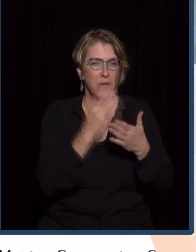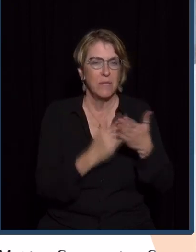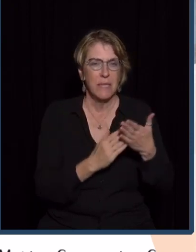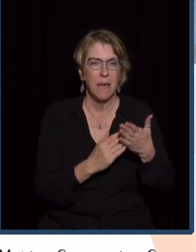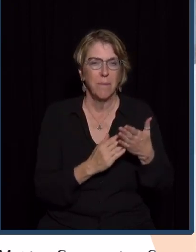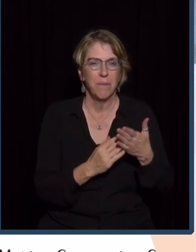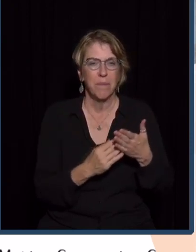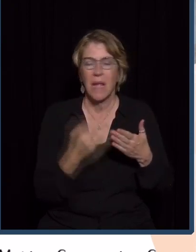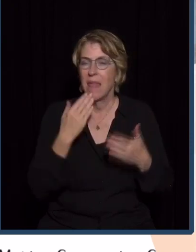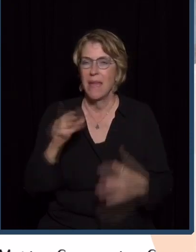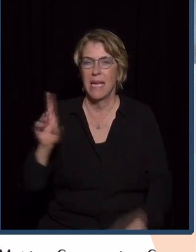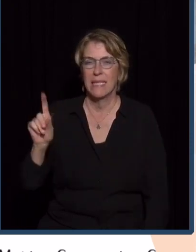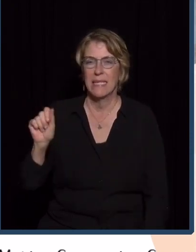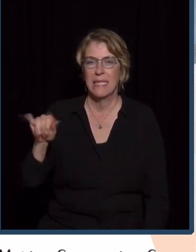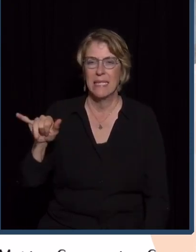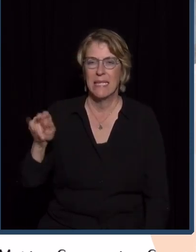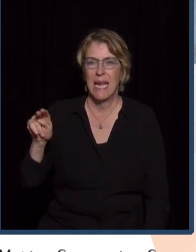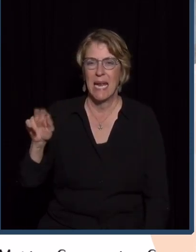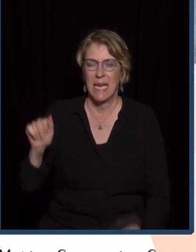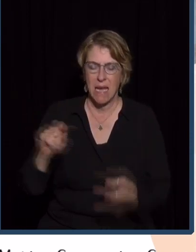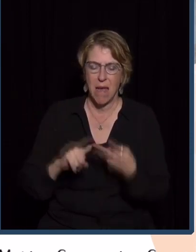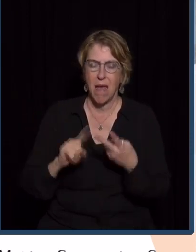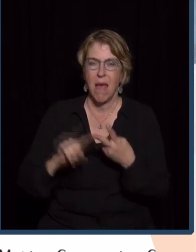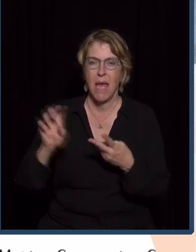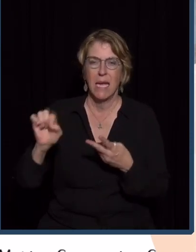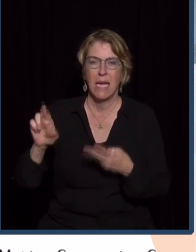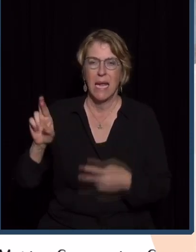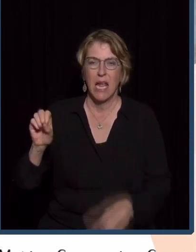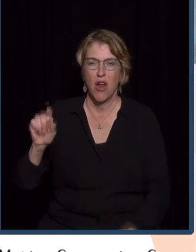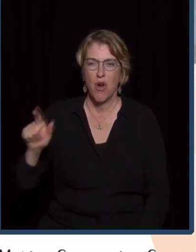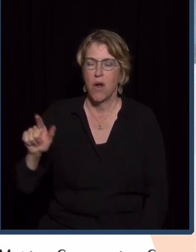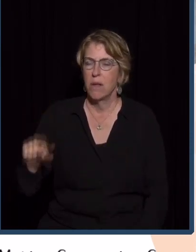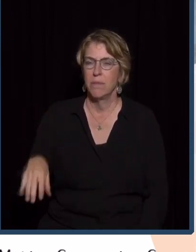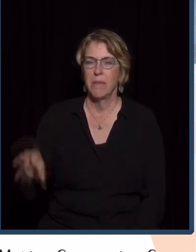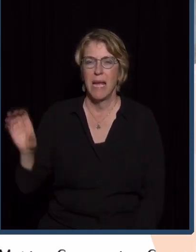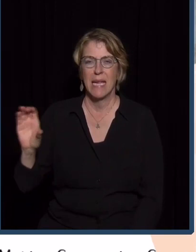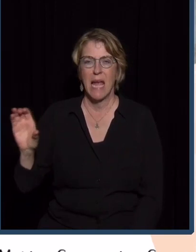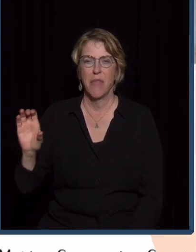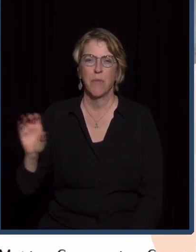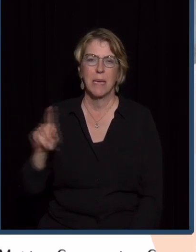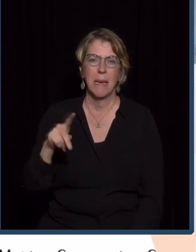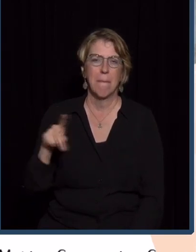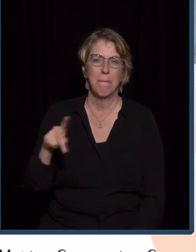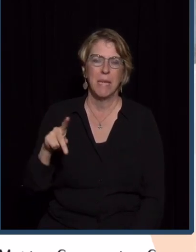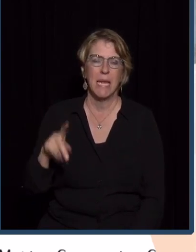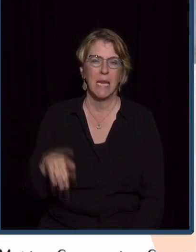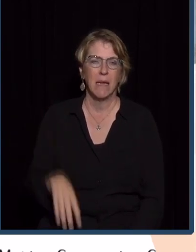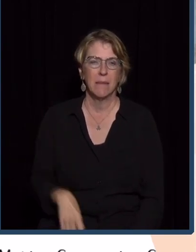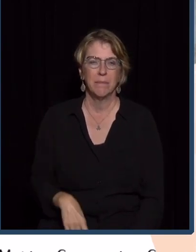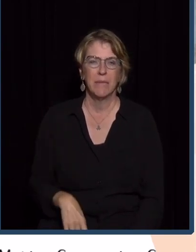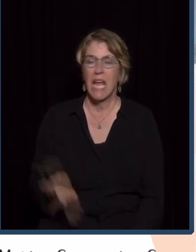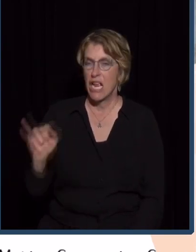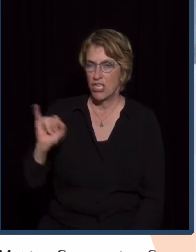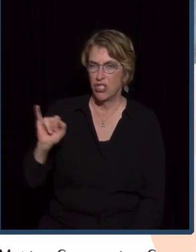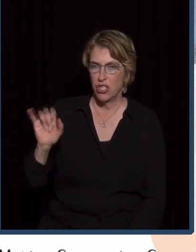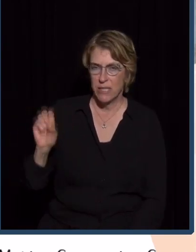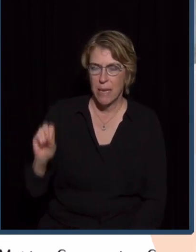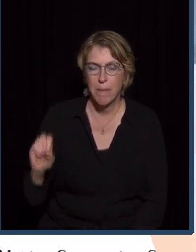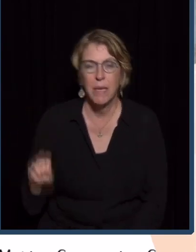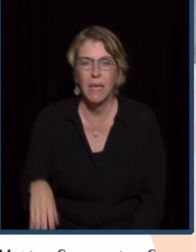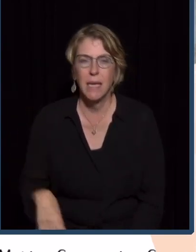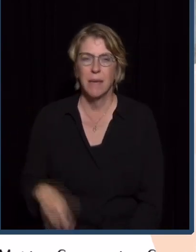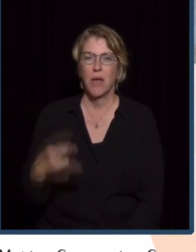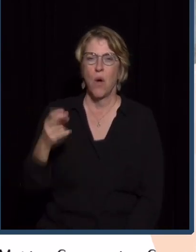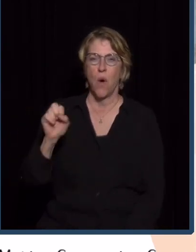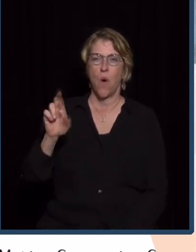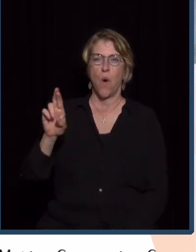thank Dana and Carol and Catherine and Peter, the Christensen Group Insurance, Horowitz,